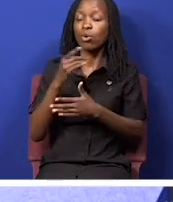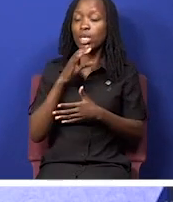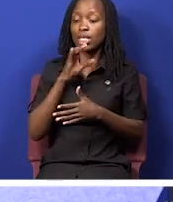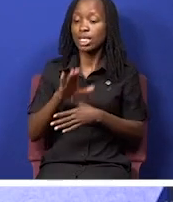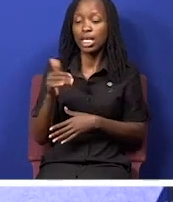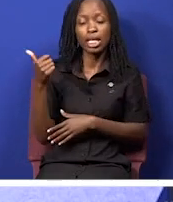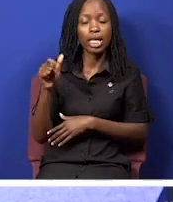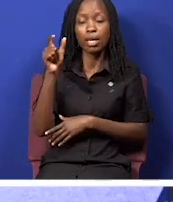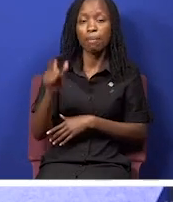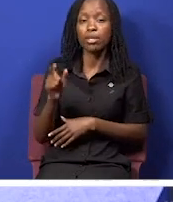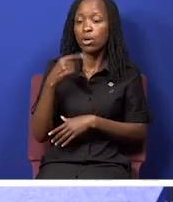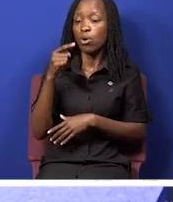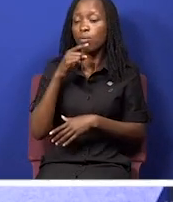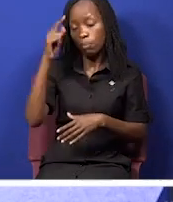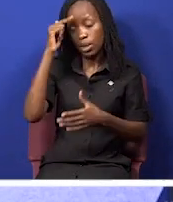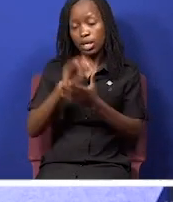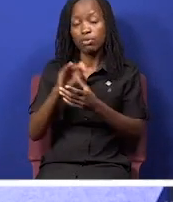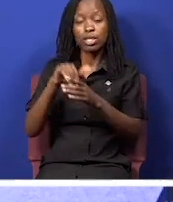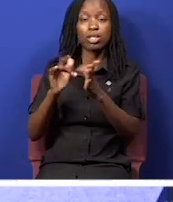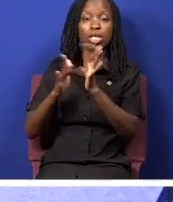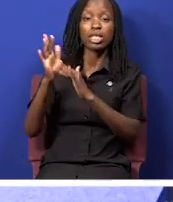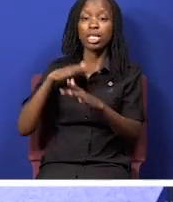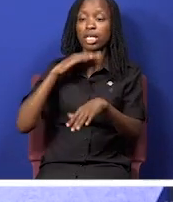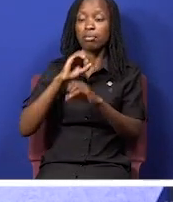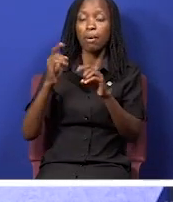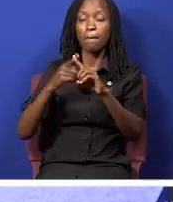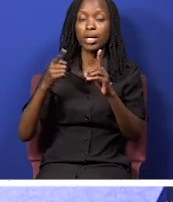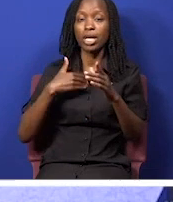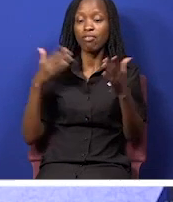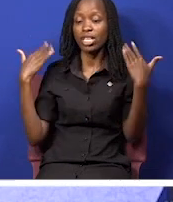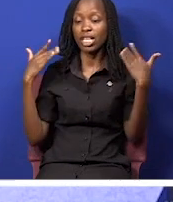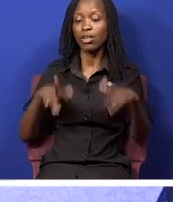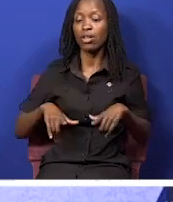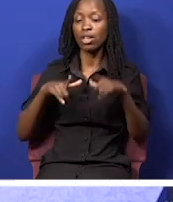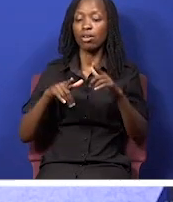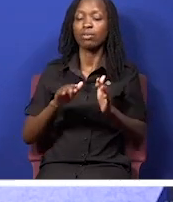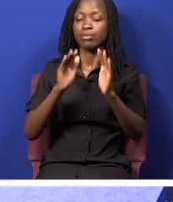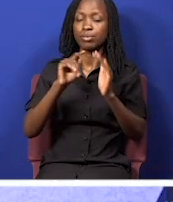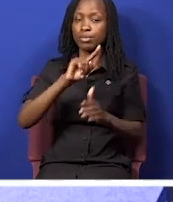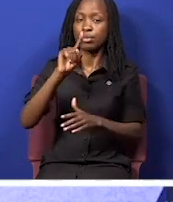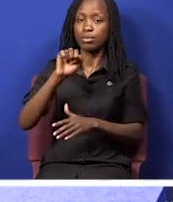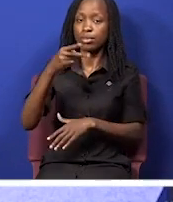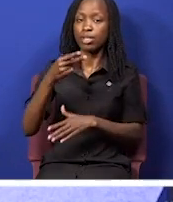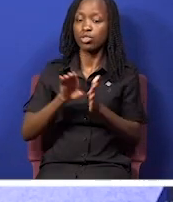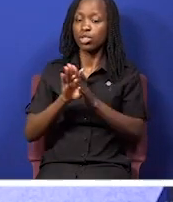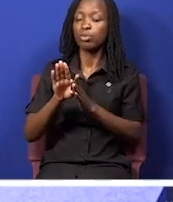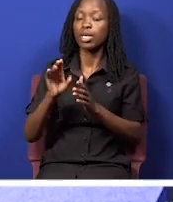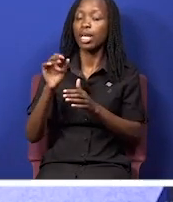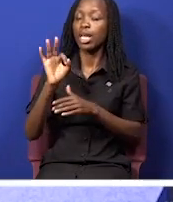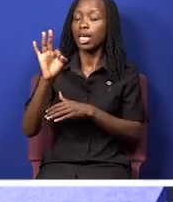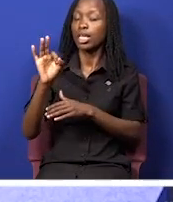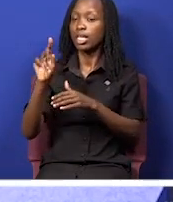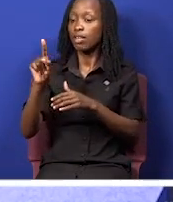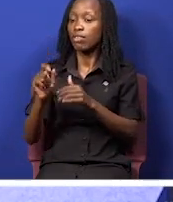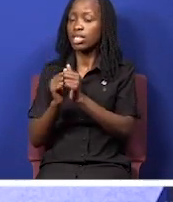Son, that whoever believes in him should not perish but have eternal life. Zephaniah chapter 3, verse 17